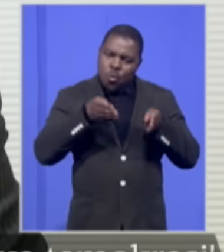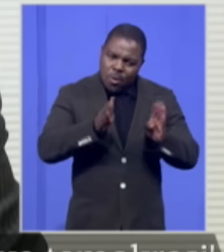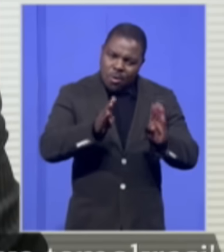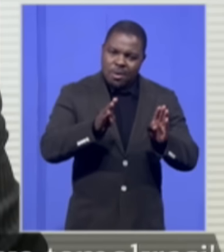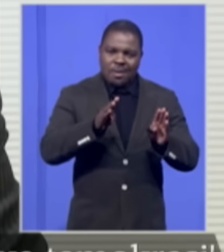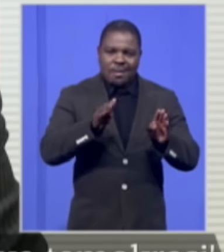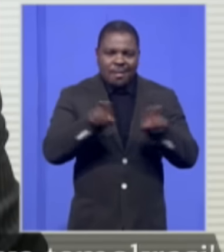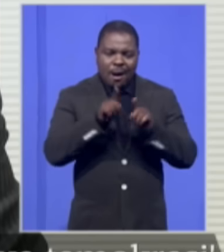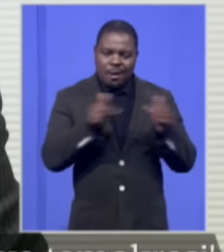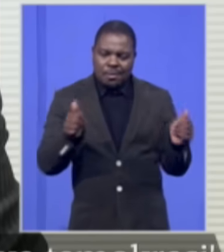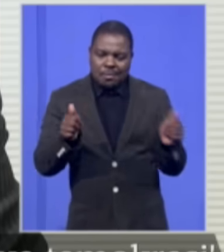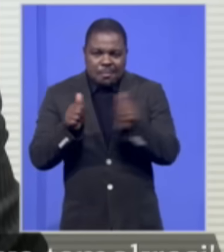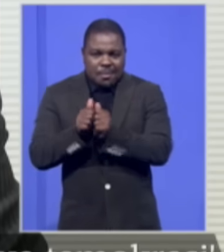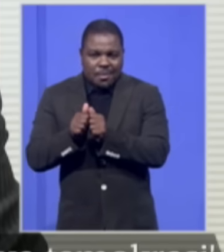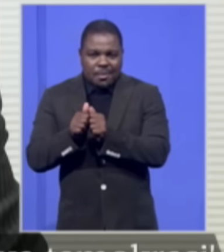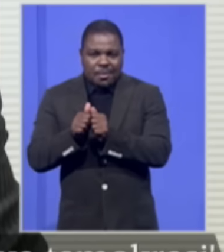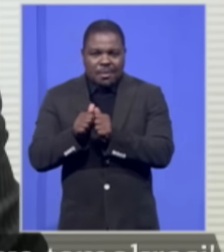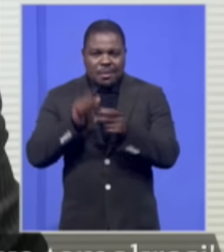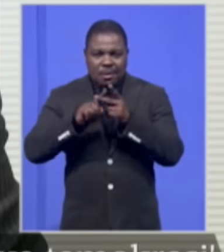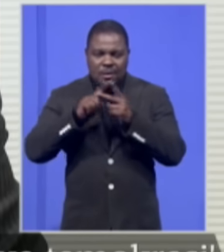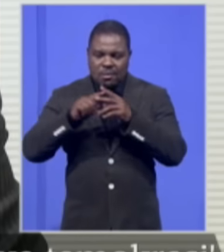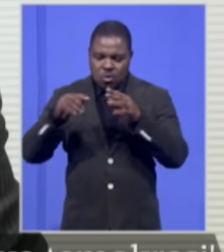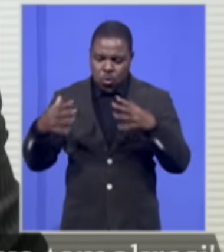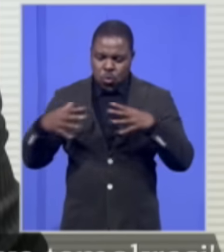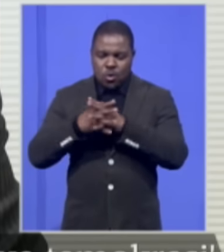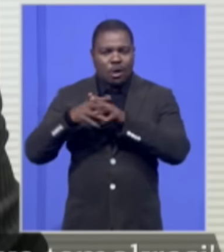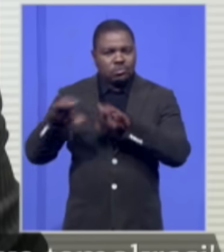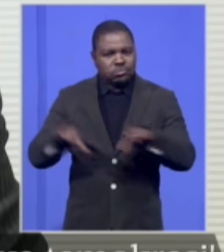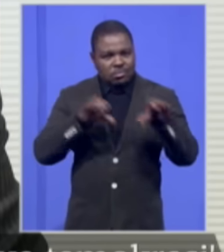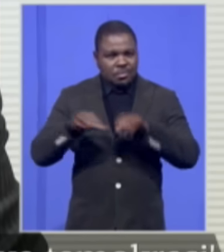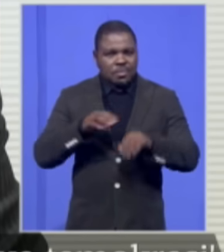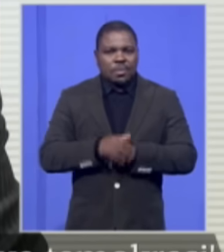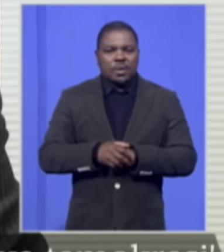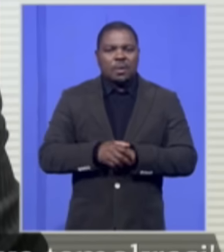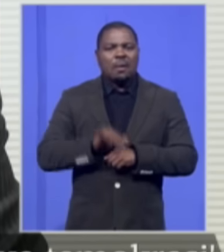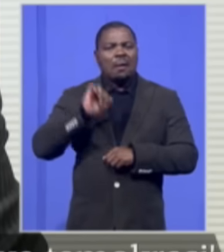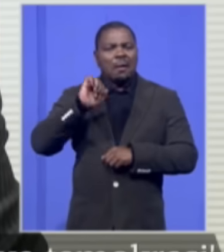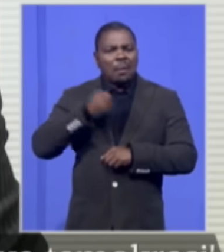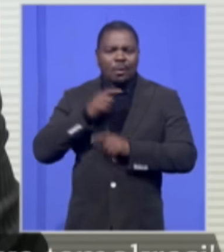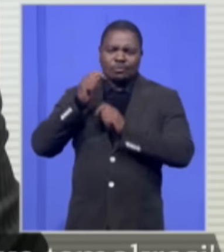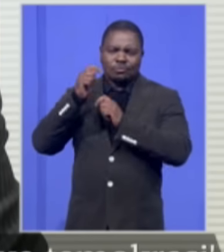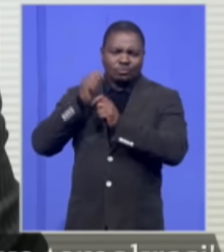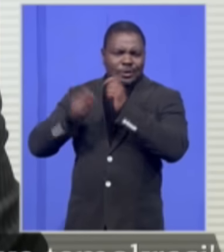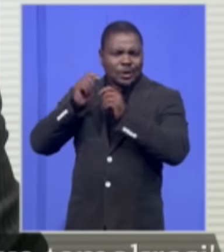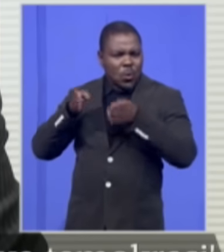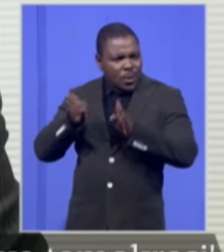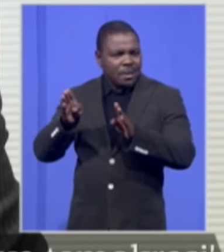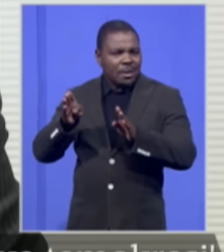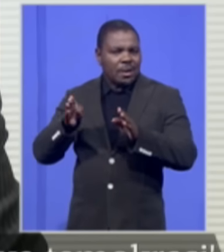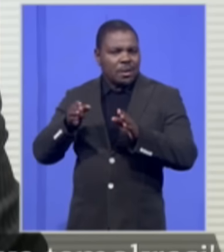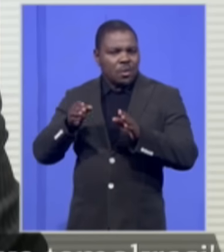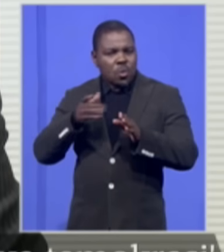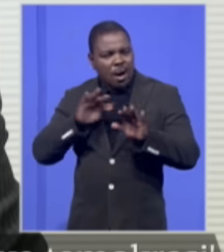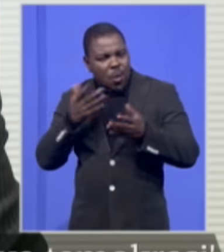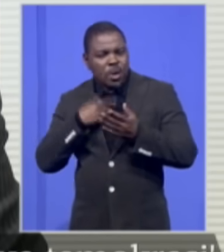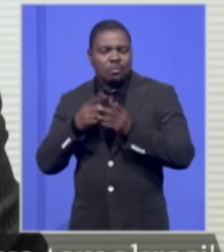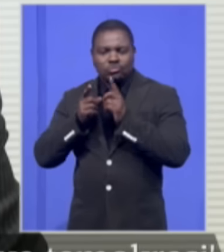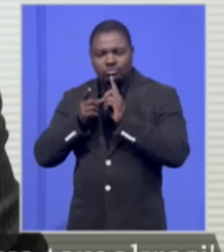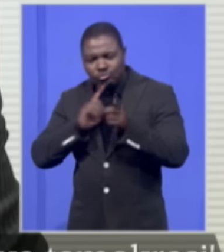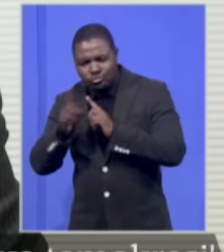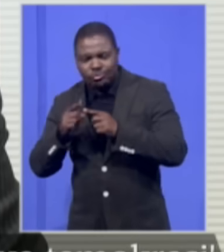partnership and united action. We are drawing on our traditions of dialogue and